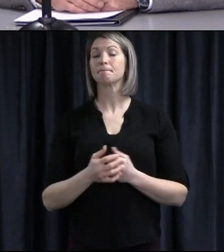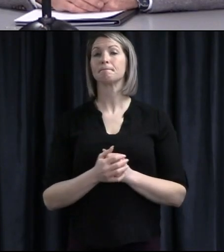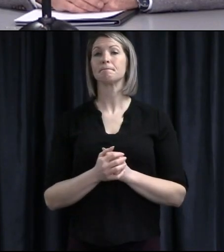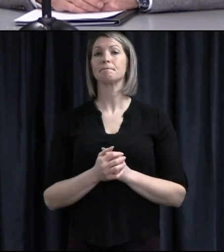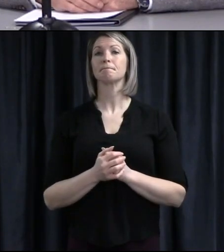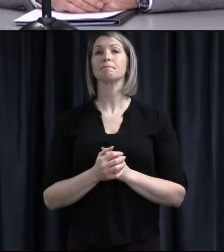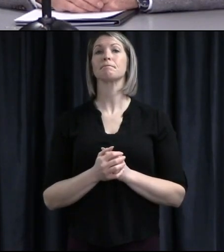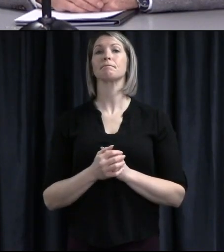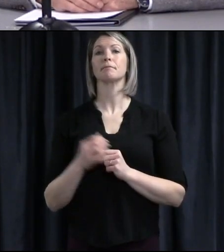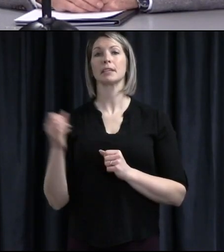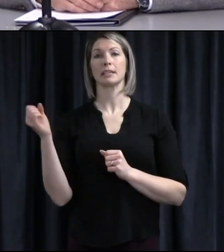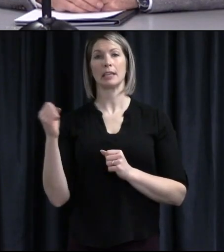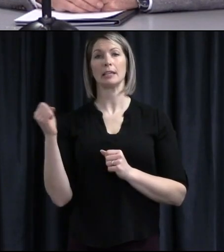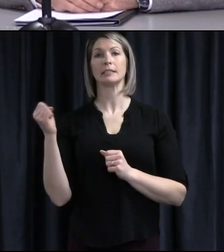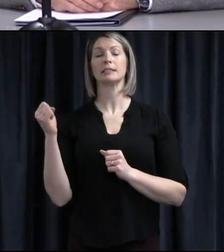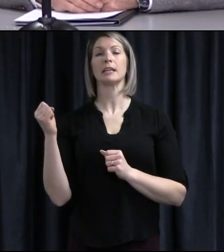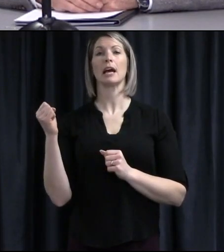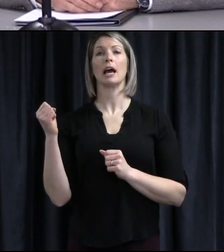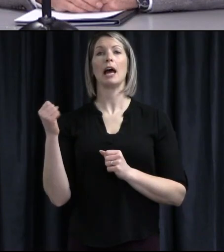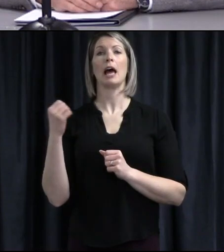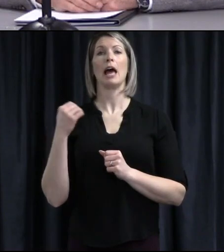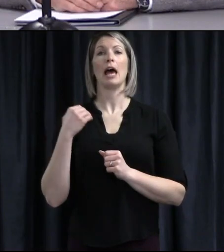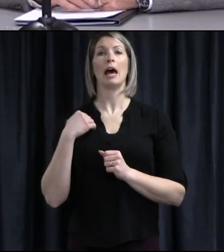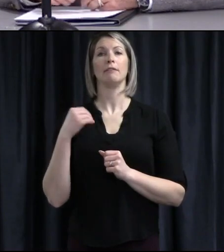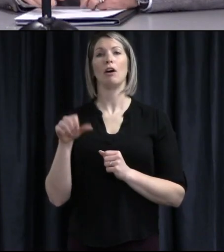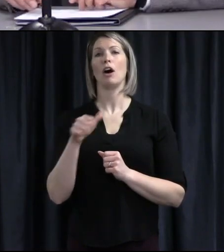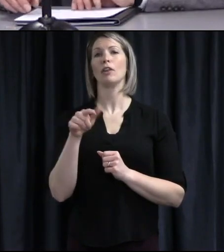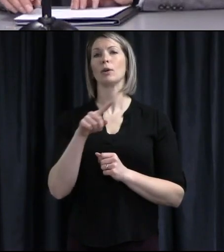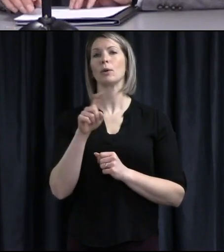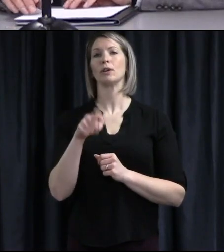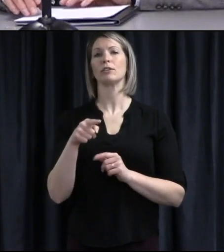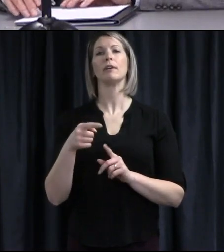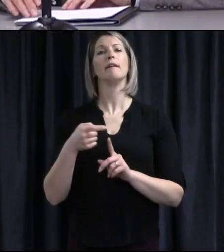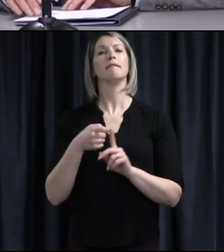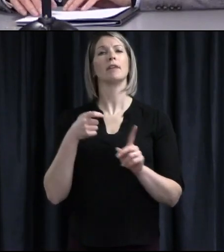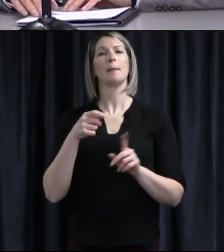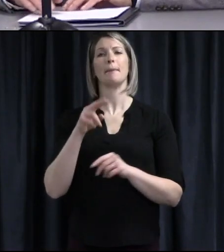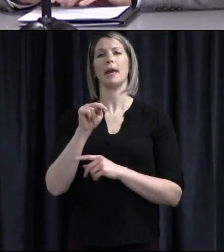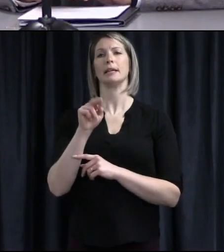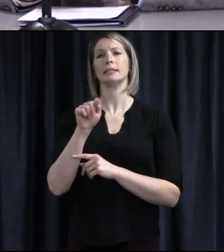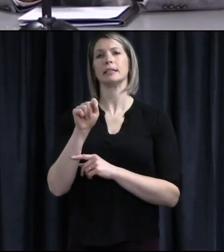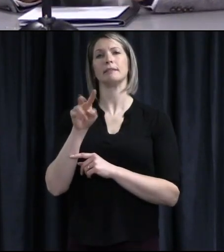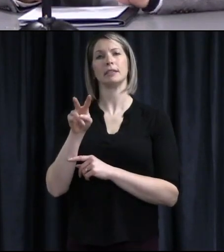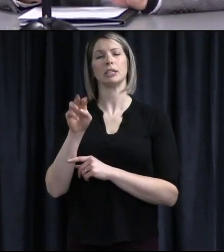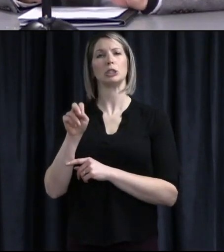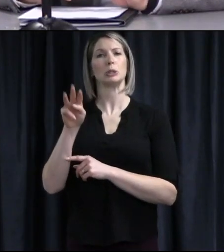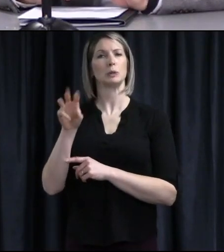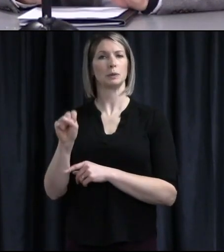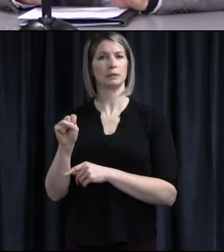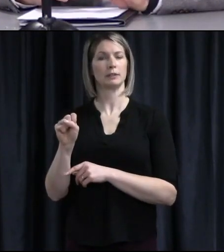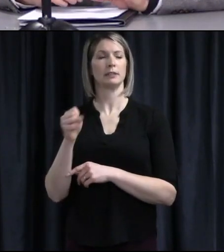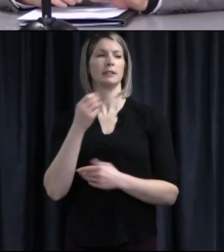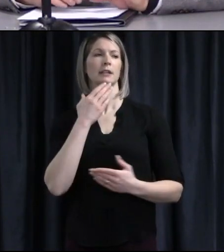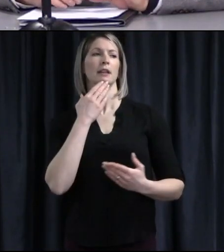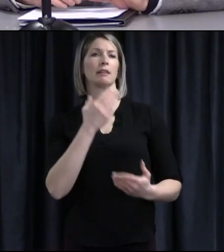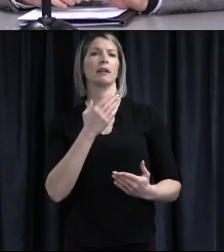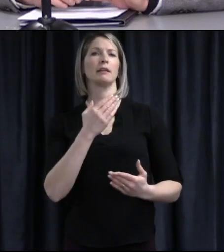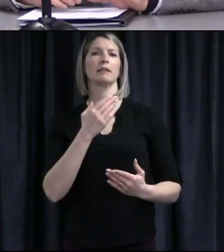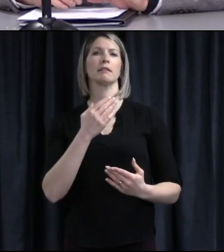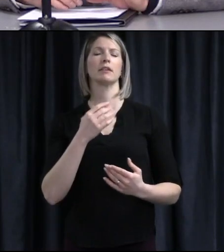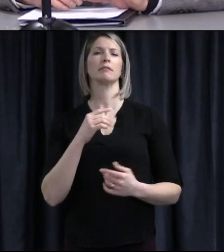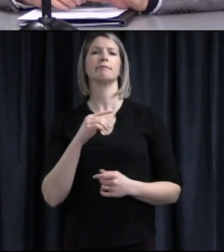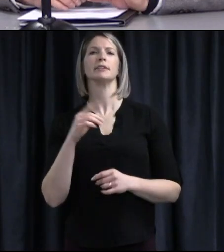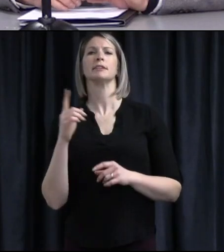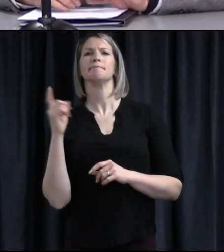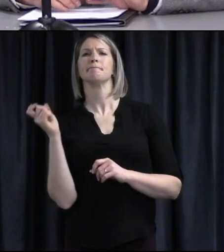Yes, we do have a question from Don Bradshaw of NTV News. Please go ahead. Thank you. Premier, returning